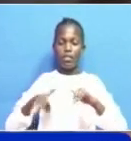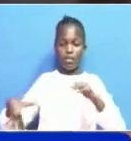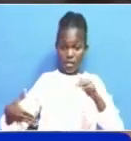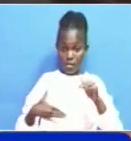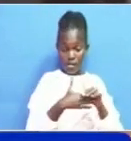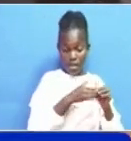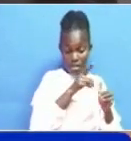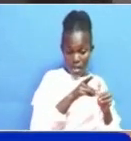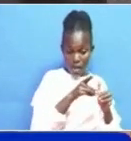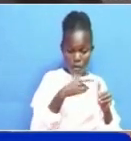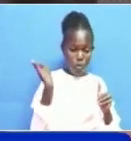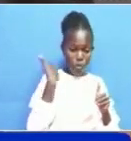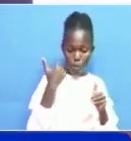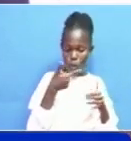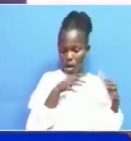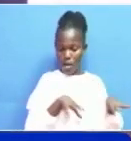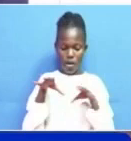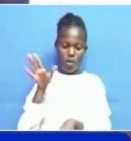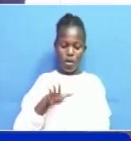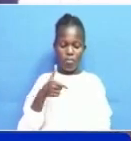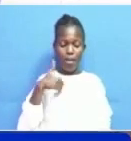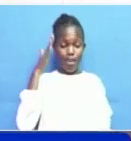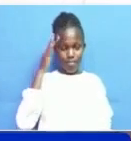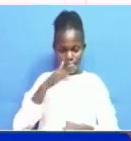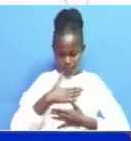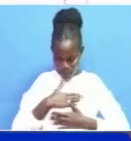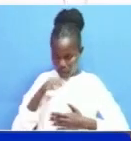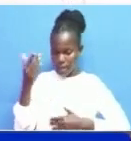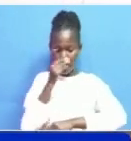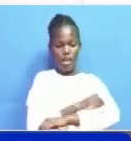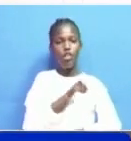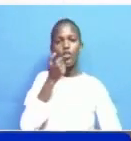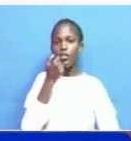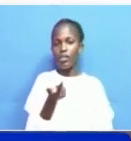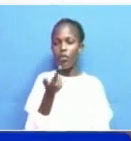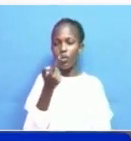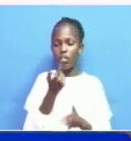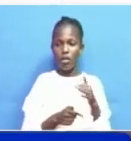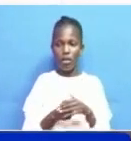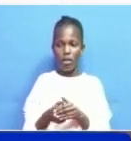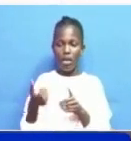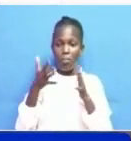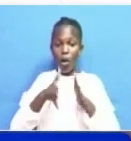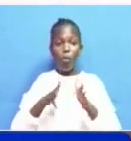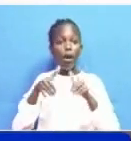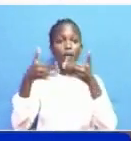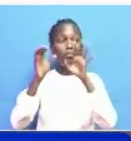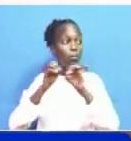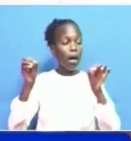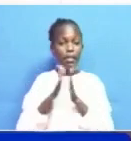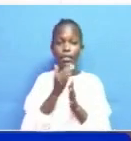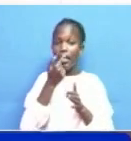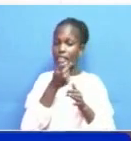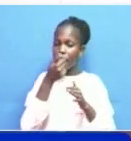ala methi utumaina masi ya mwitu. And I know your excellency the other day you said that you are leaving no one to chance. Na pia ukasema mambo